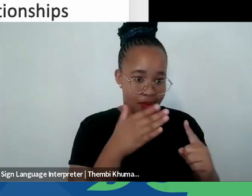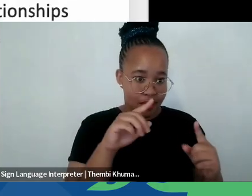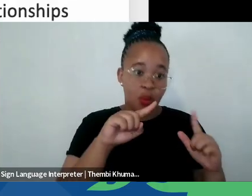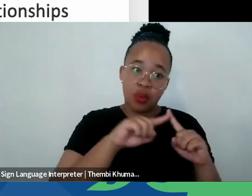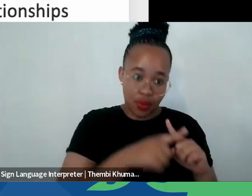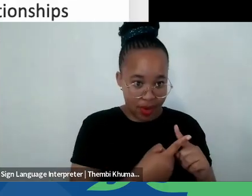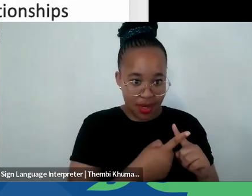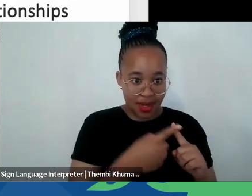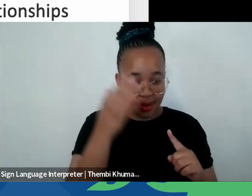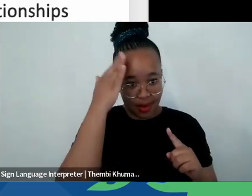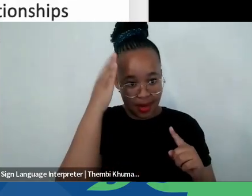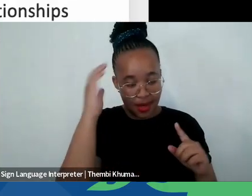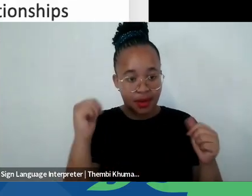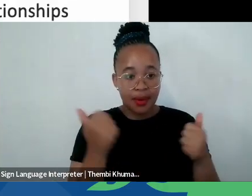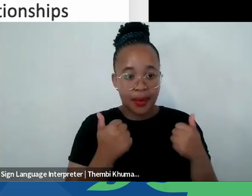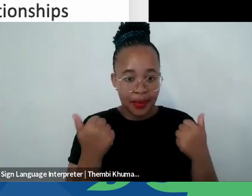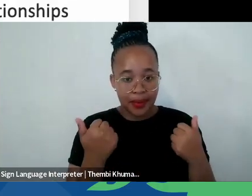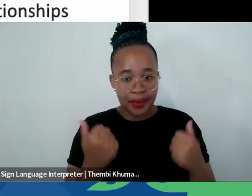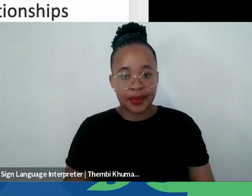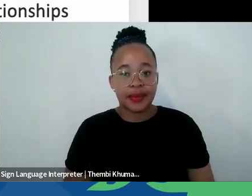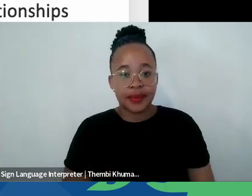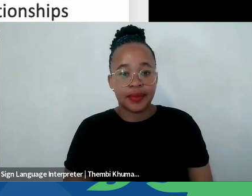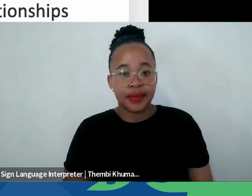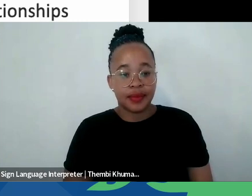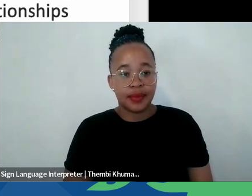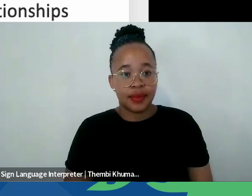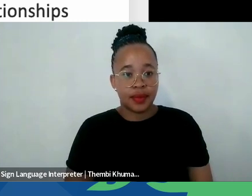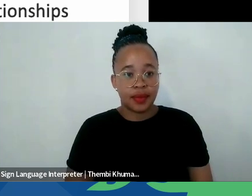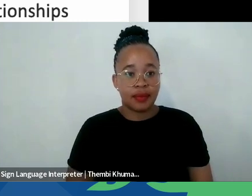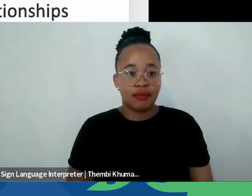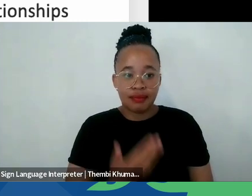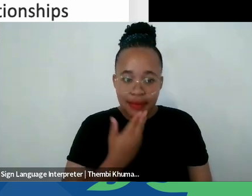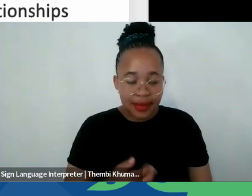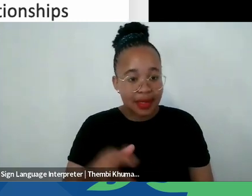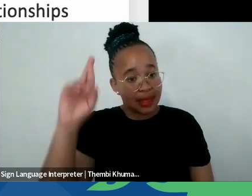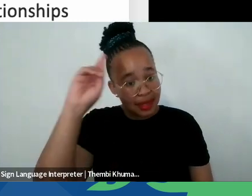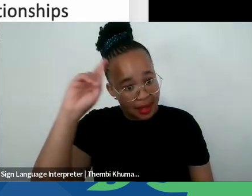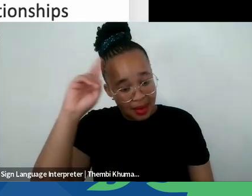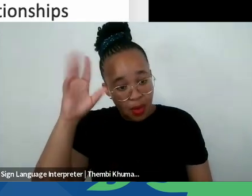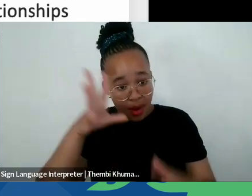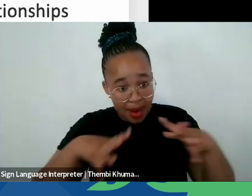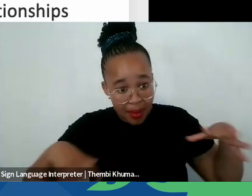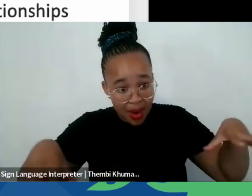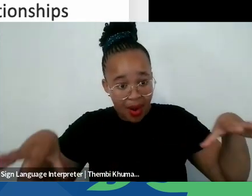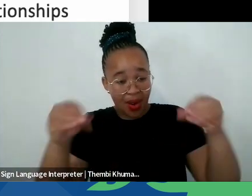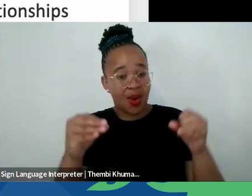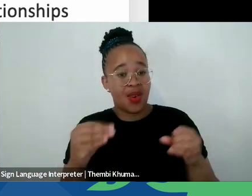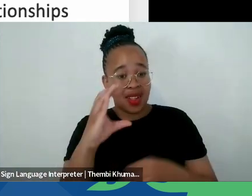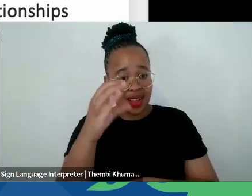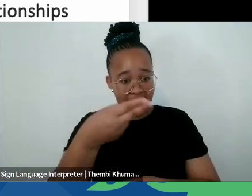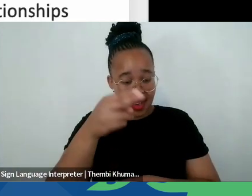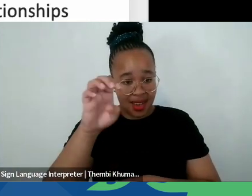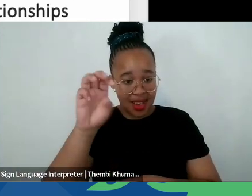to remember that not all chemsex clients' experiences